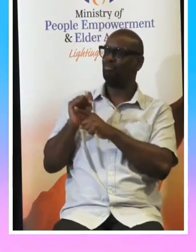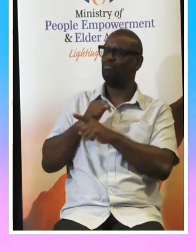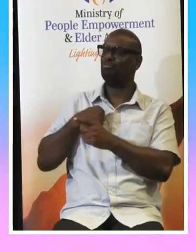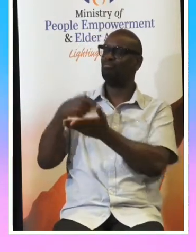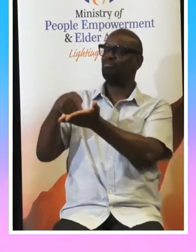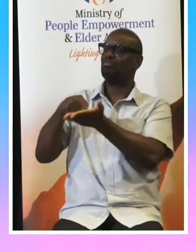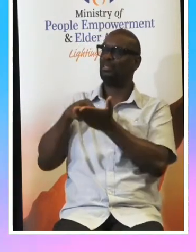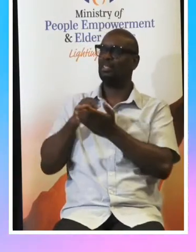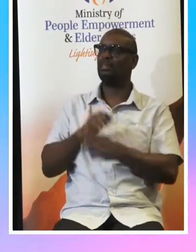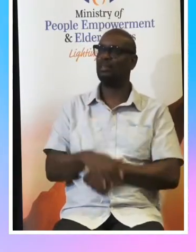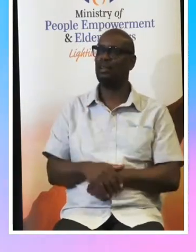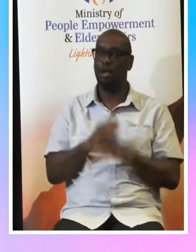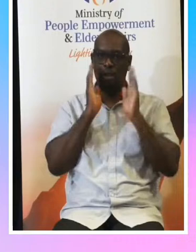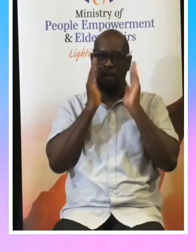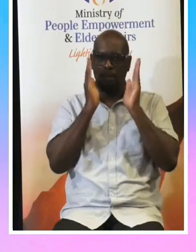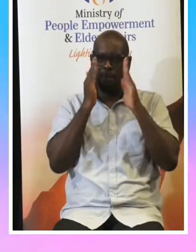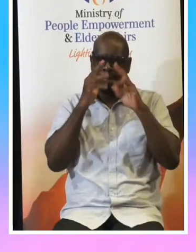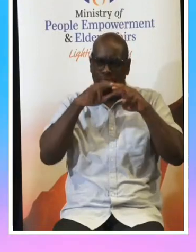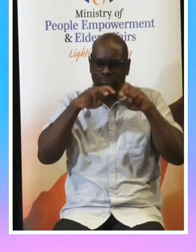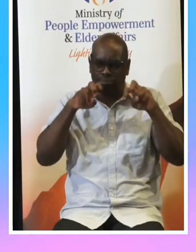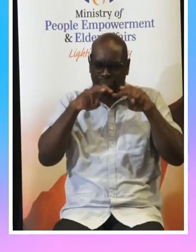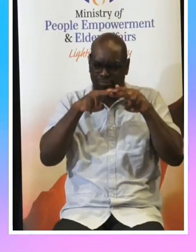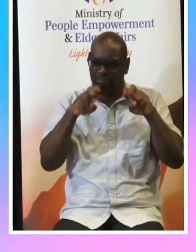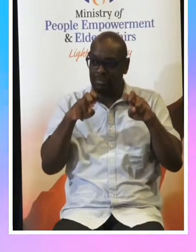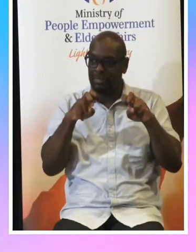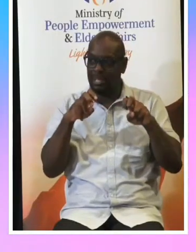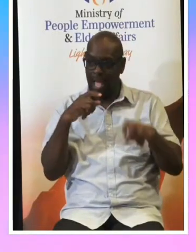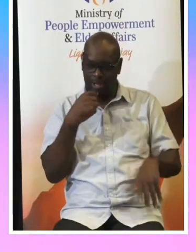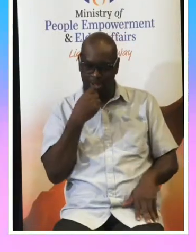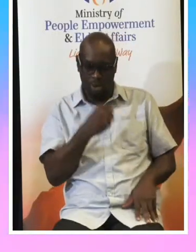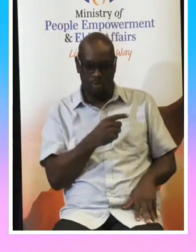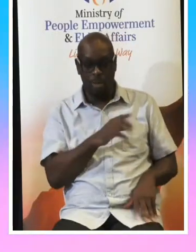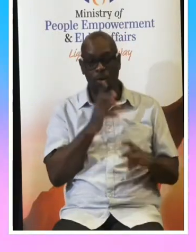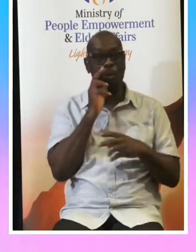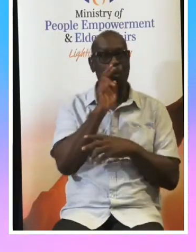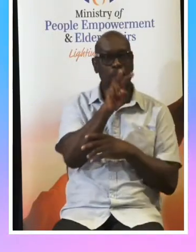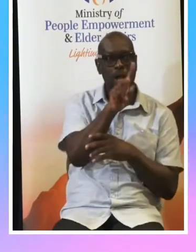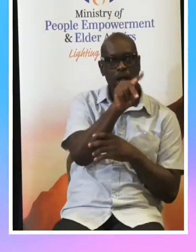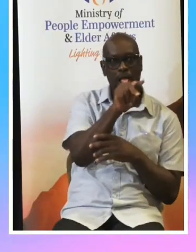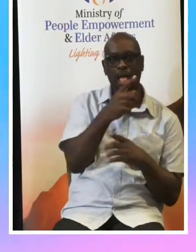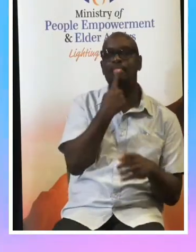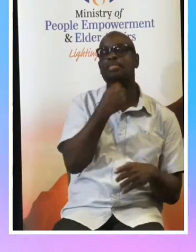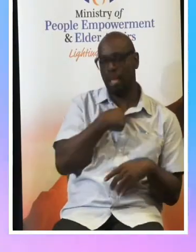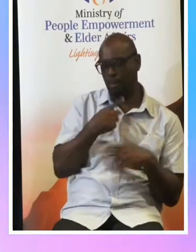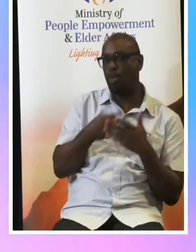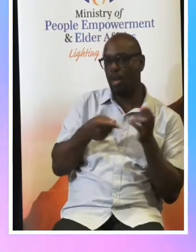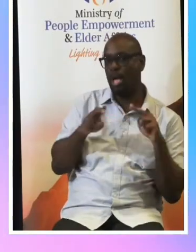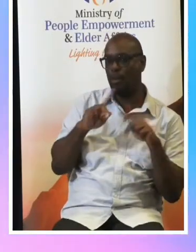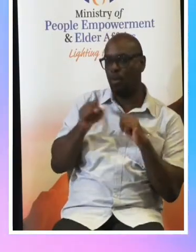favorite soap operas and tell her exactly what happened when she got home.